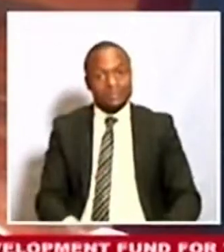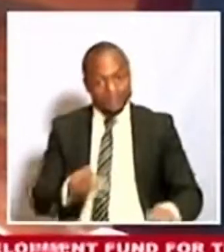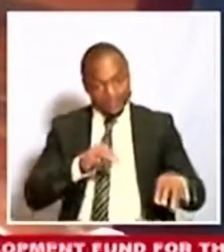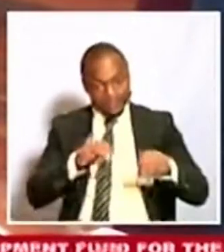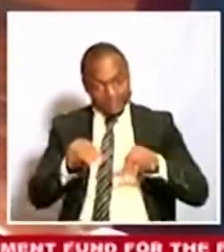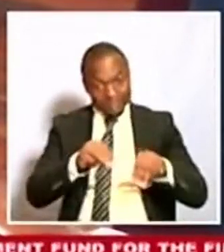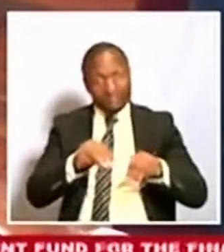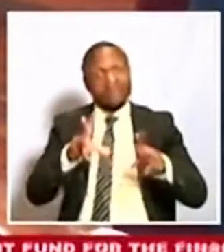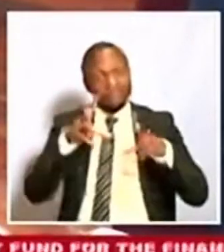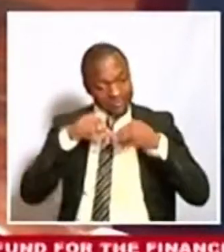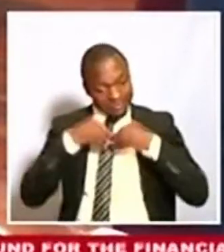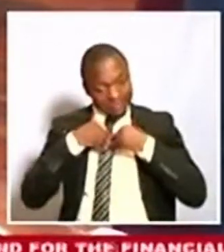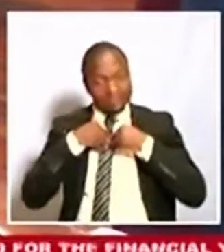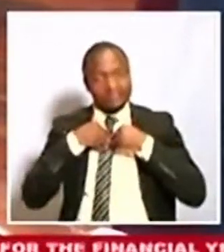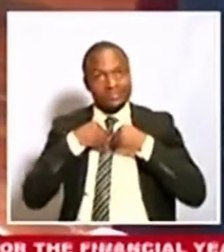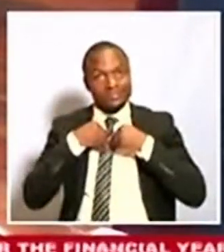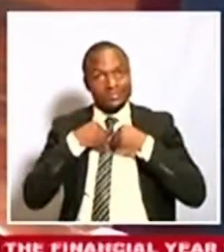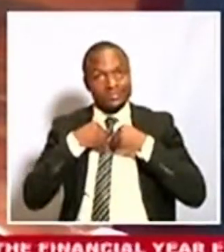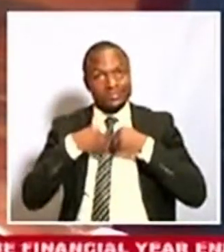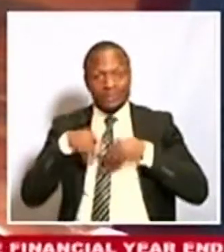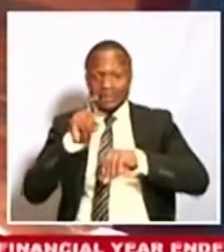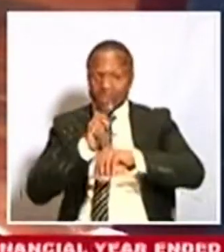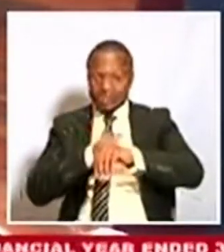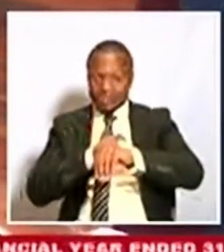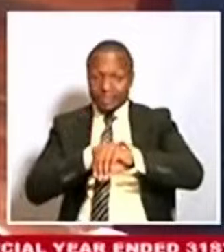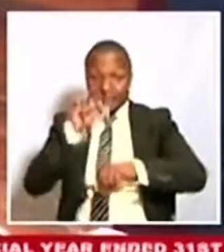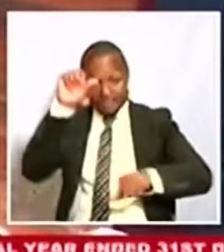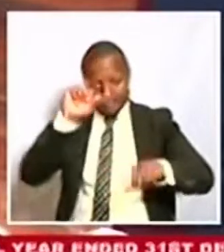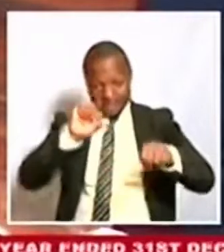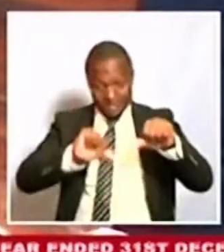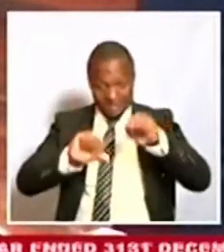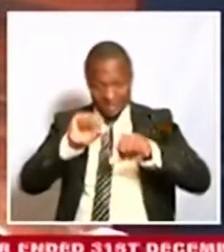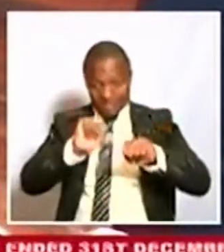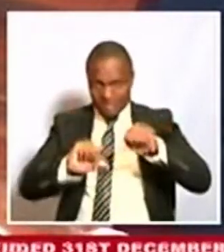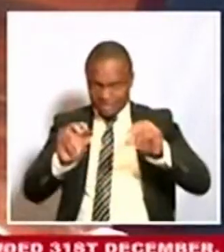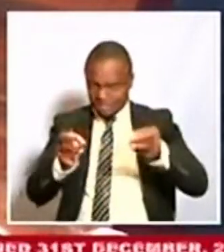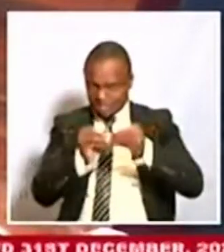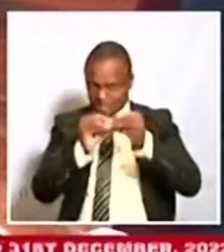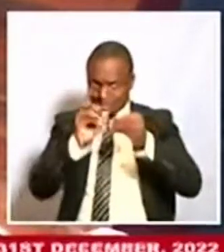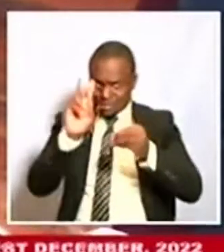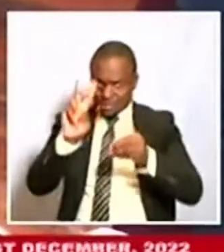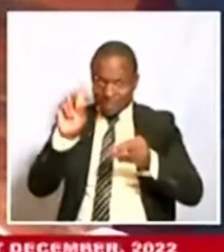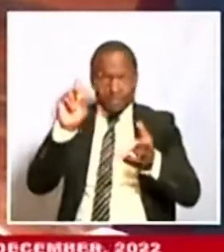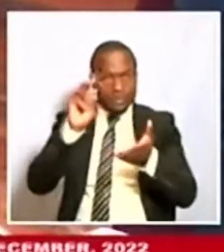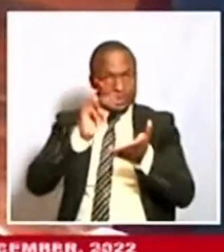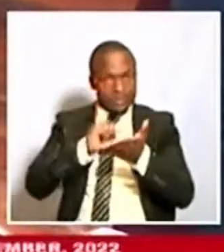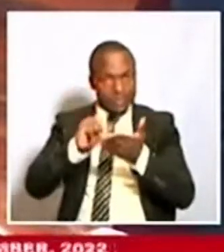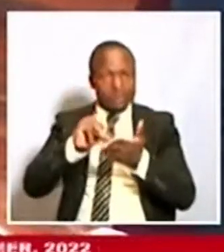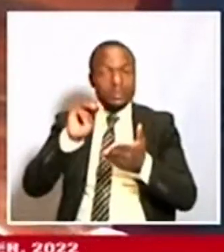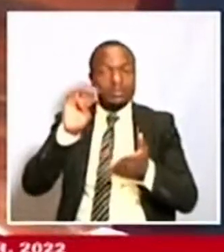Management wishes to acknowledge that at the time of the audit, an amount totaling